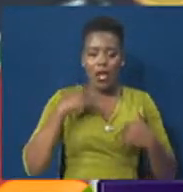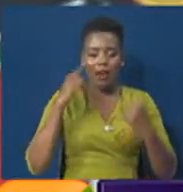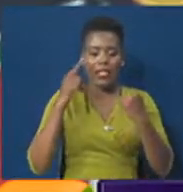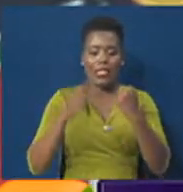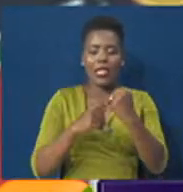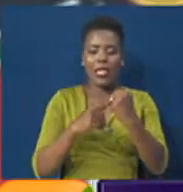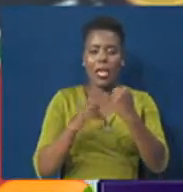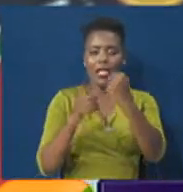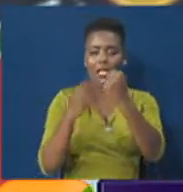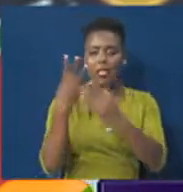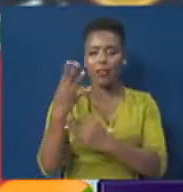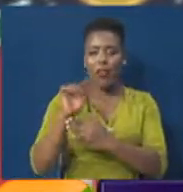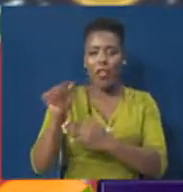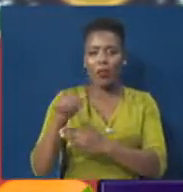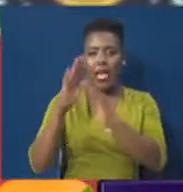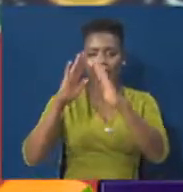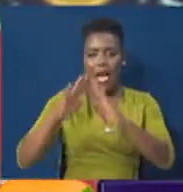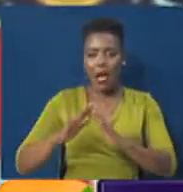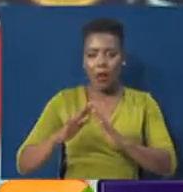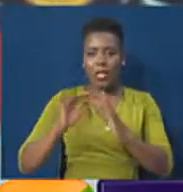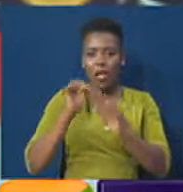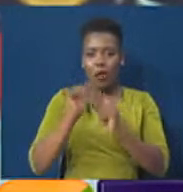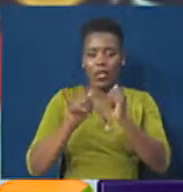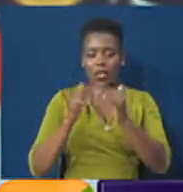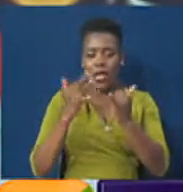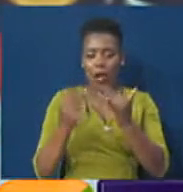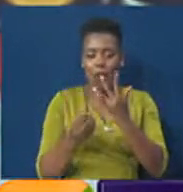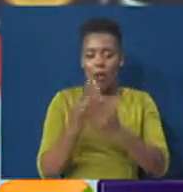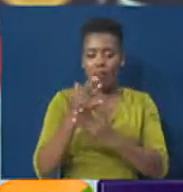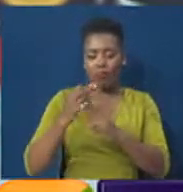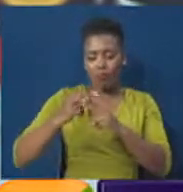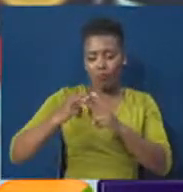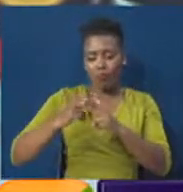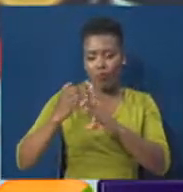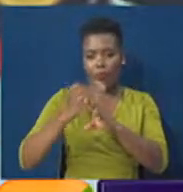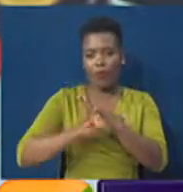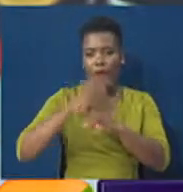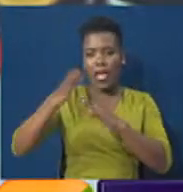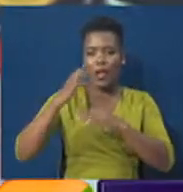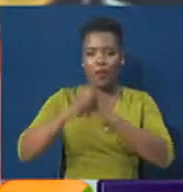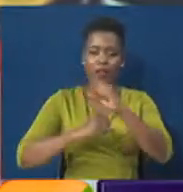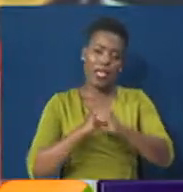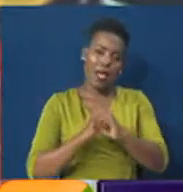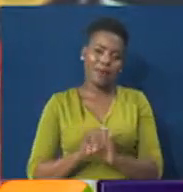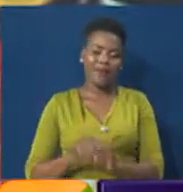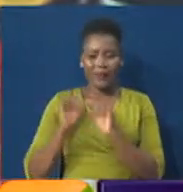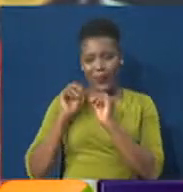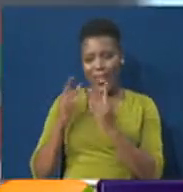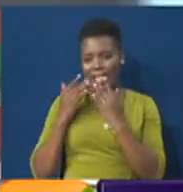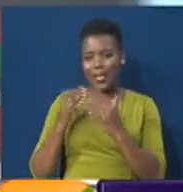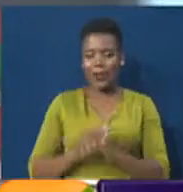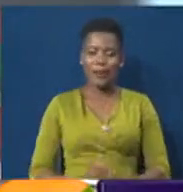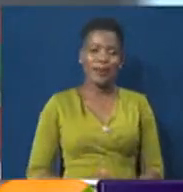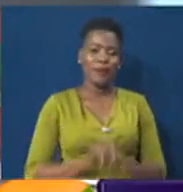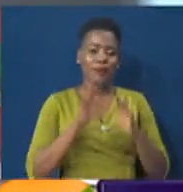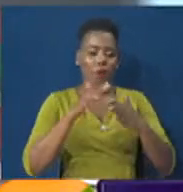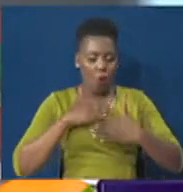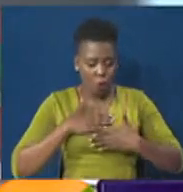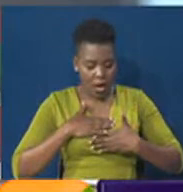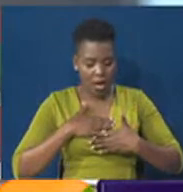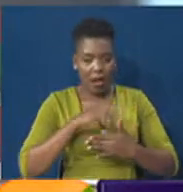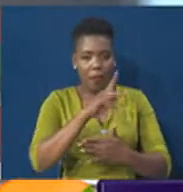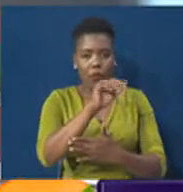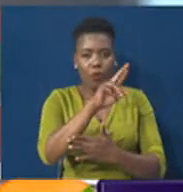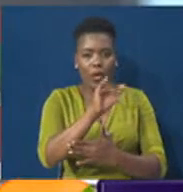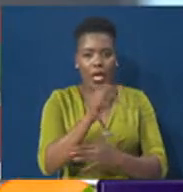664,000 units, which we are going to launch before the end of this year. Okay. Asante. Mheshimiwa Moses Kuria, katika hili ili